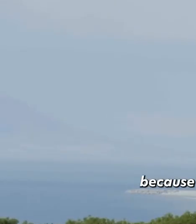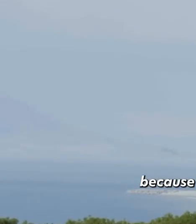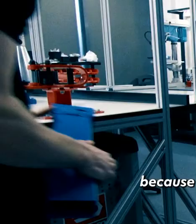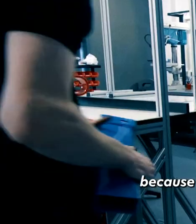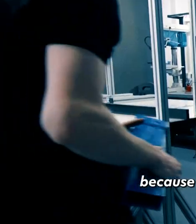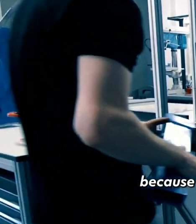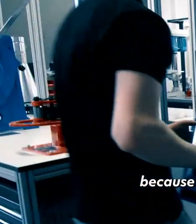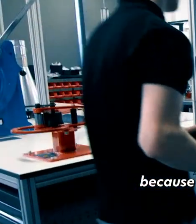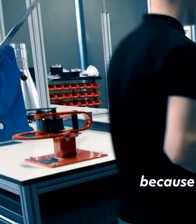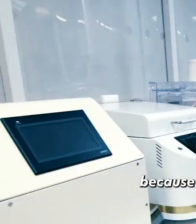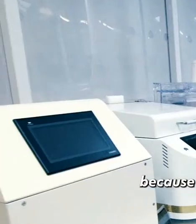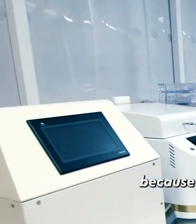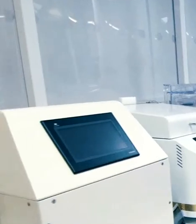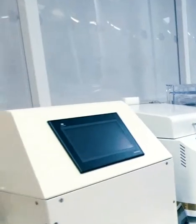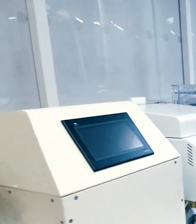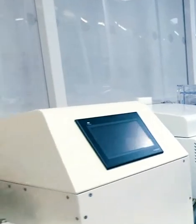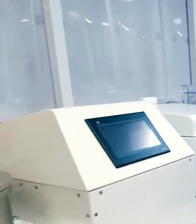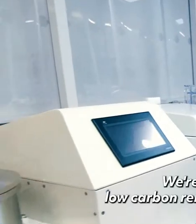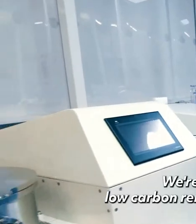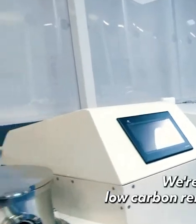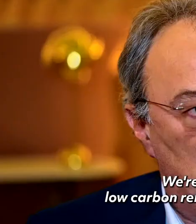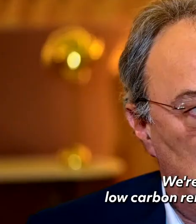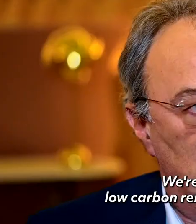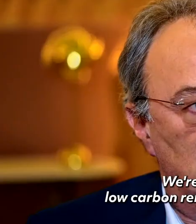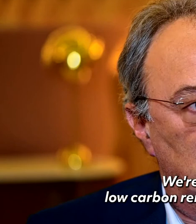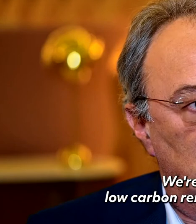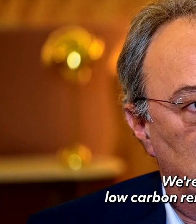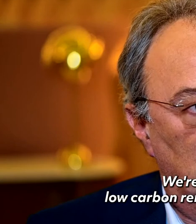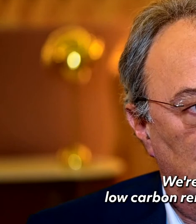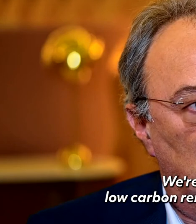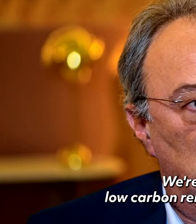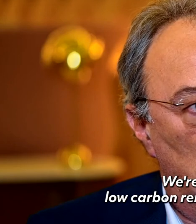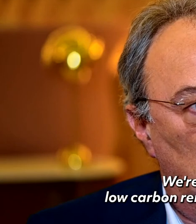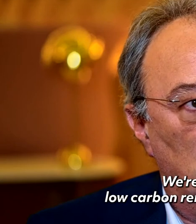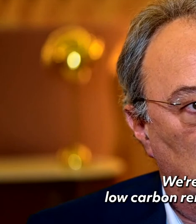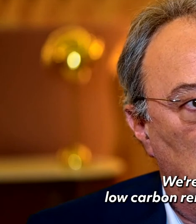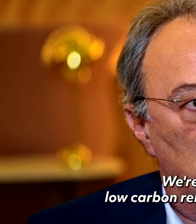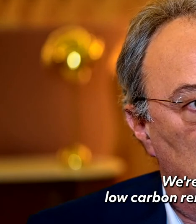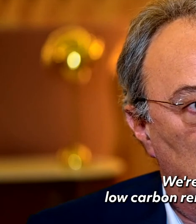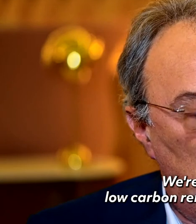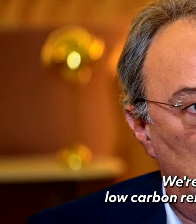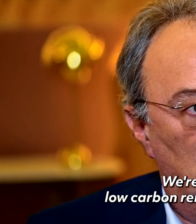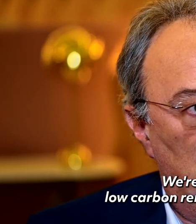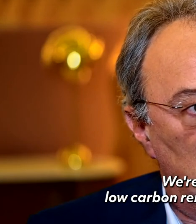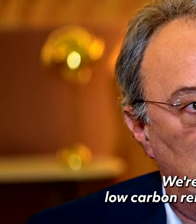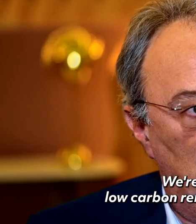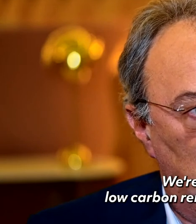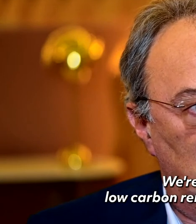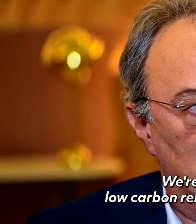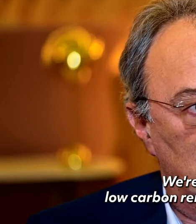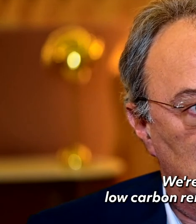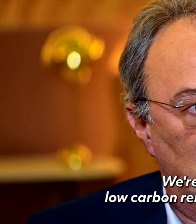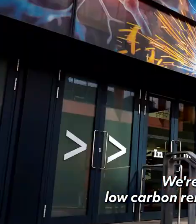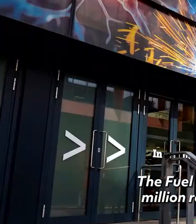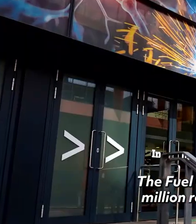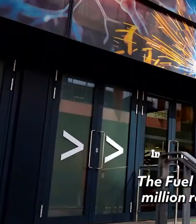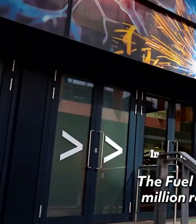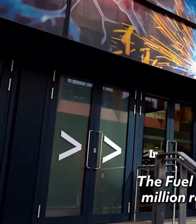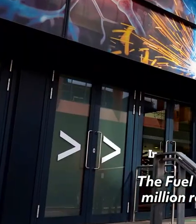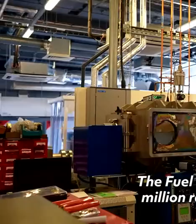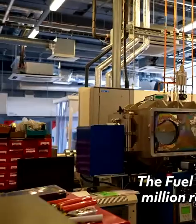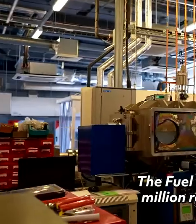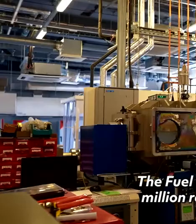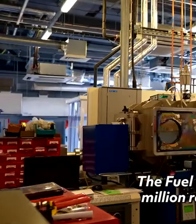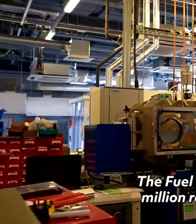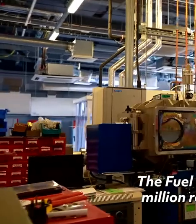bringing together partners from across the city. We're also trying to deliver more low-carbon renewable energy here within the city. Now, the Fuel